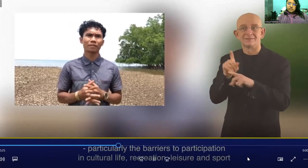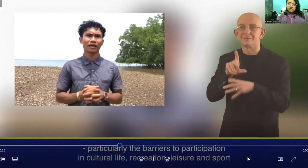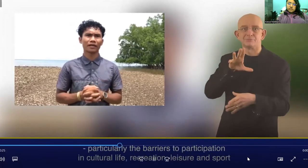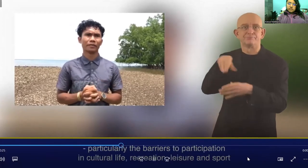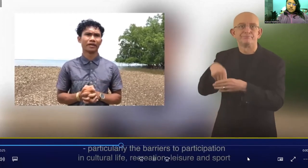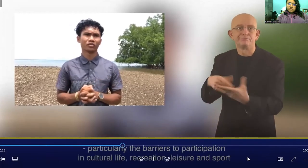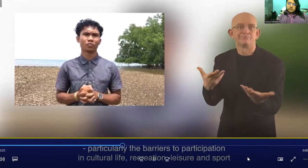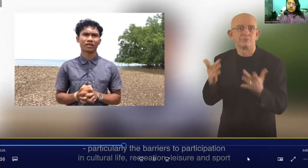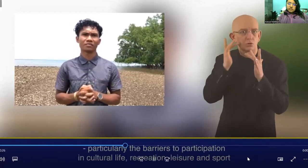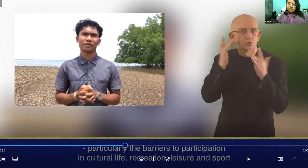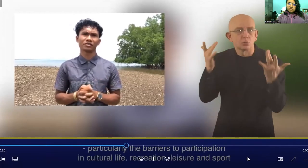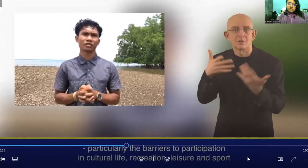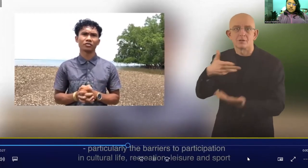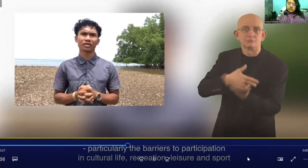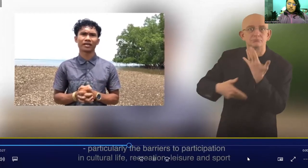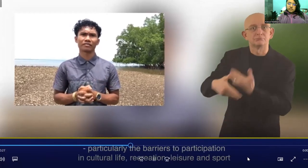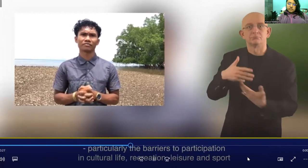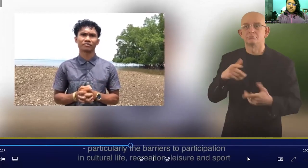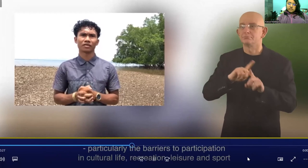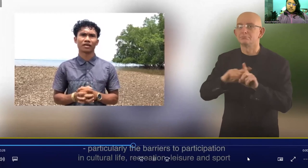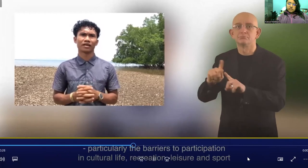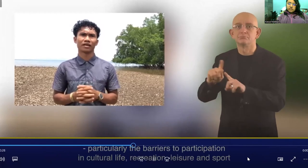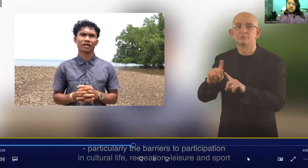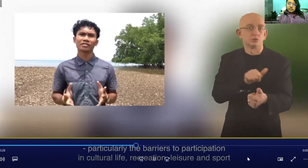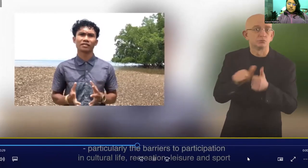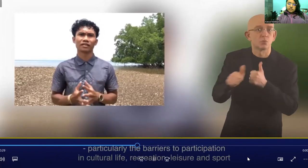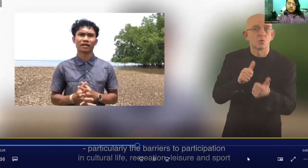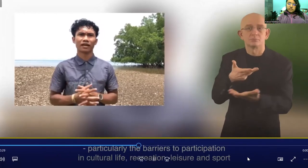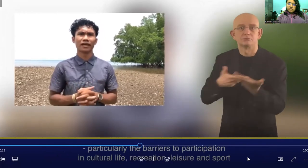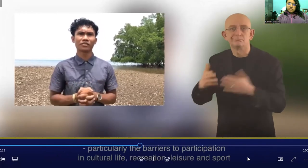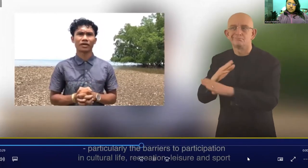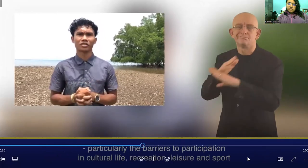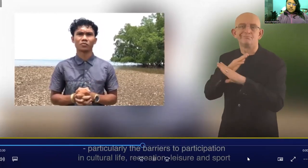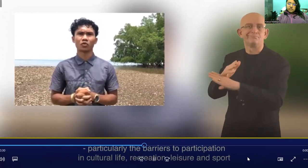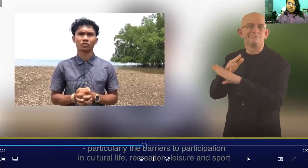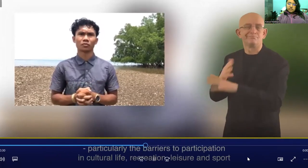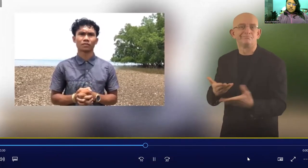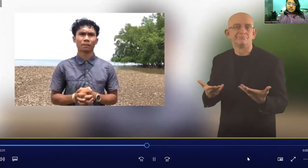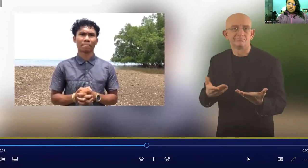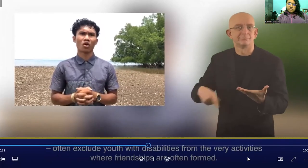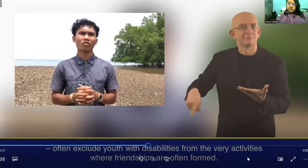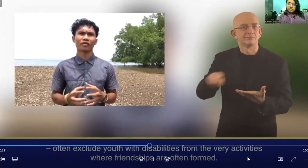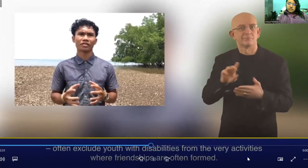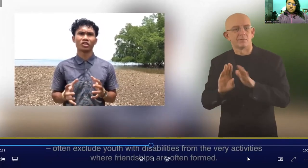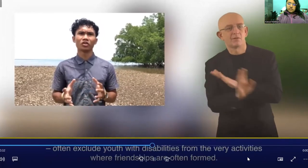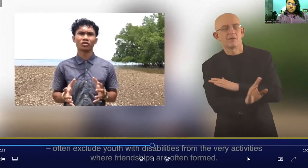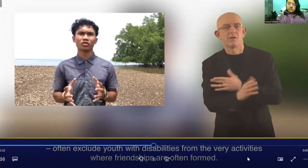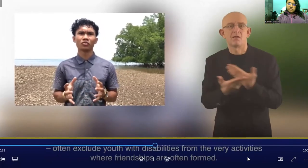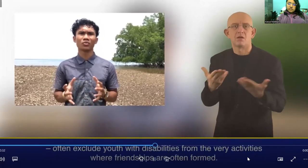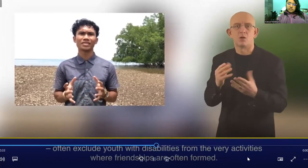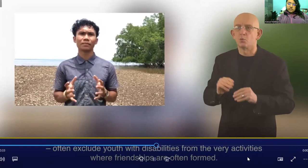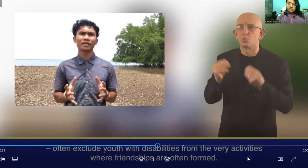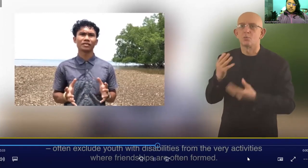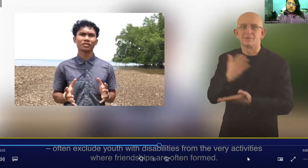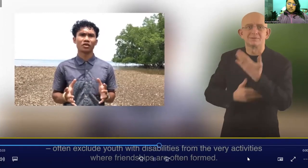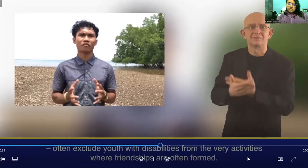particularly the barrier to participation in cultural life, recreation, leisure and sport, often exclude youth